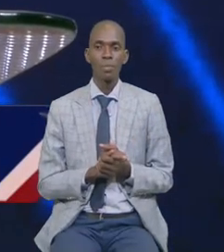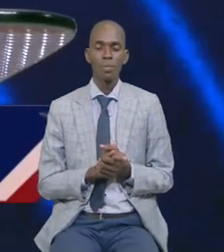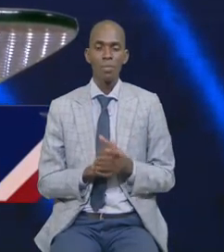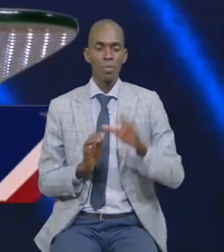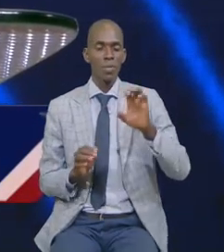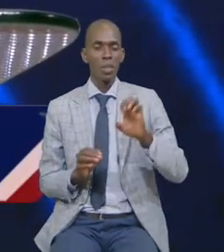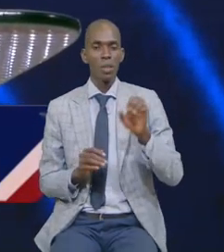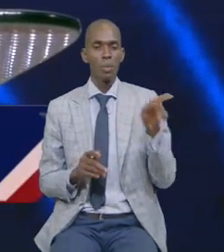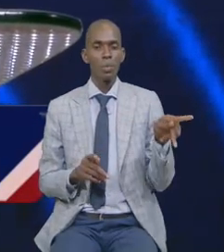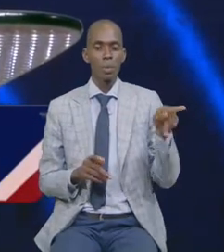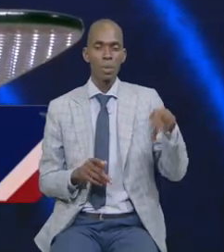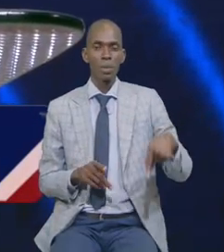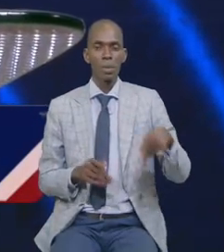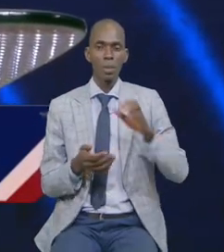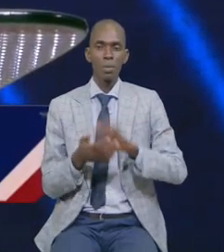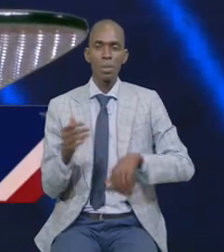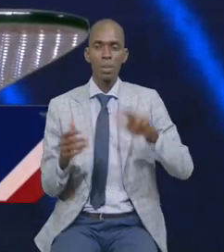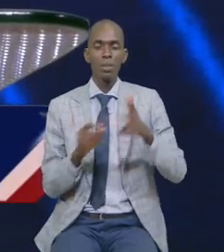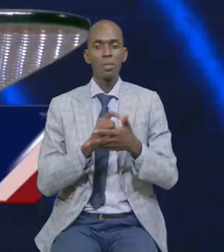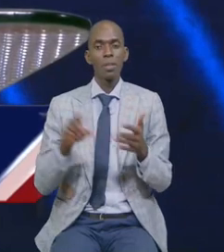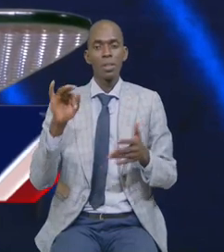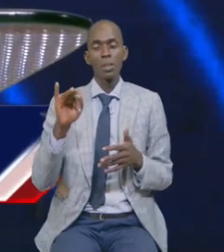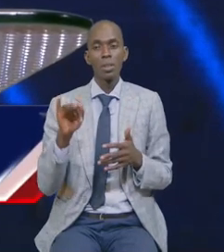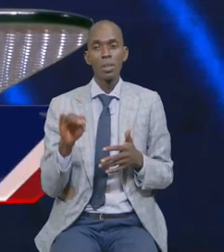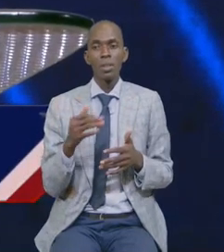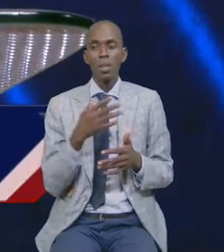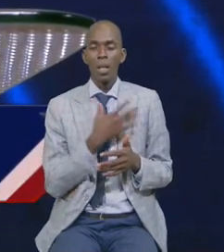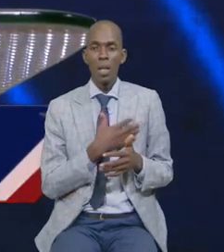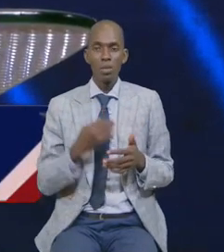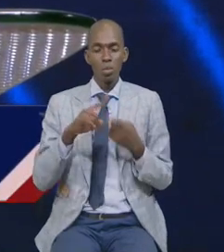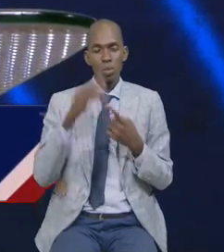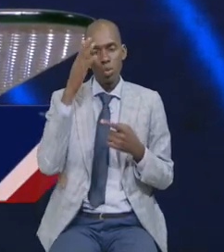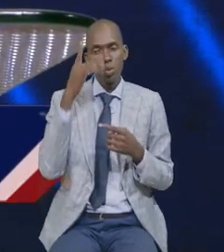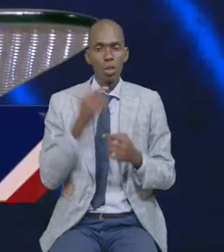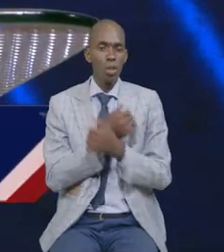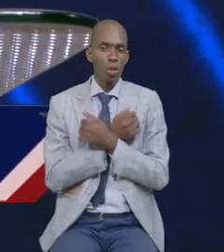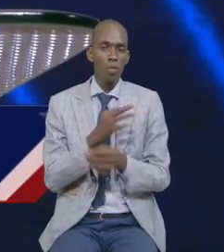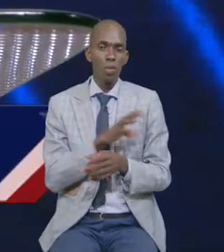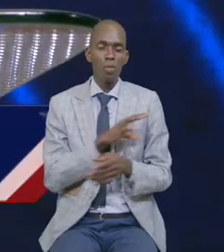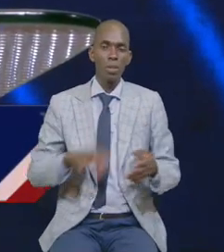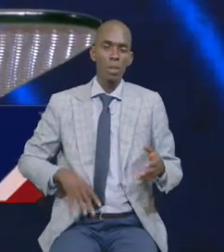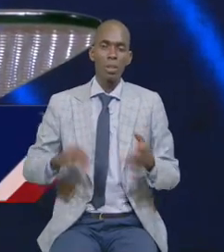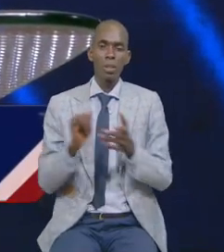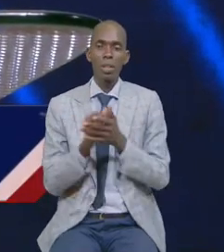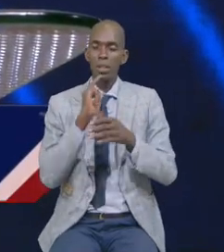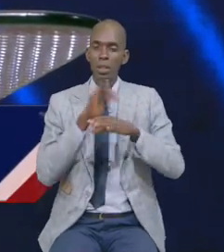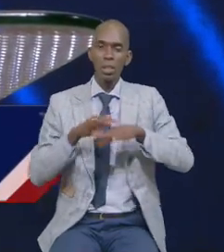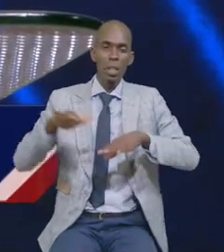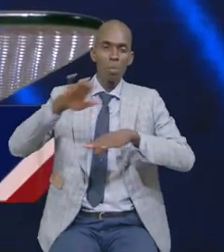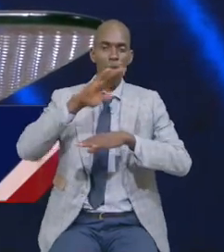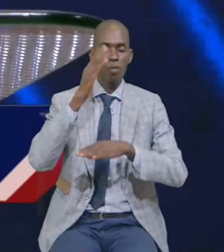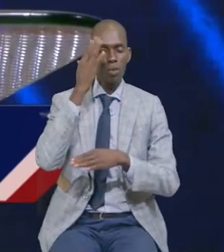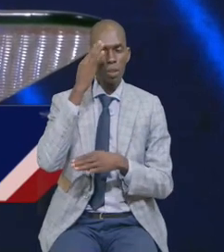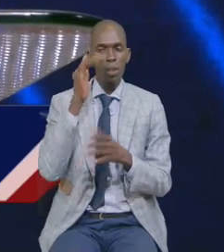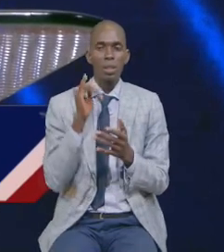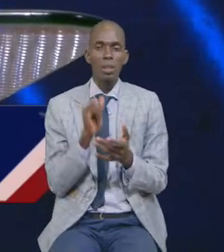Ephesians 3 19. And to know the love of Christ which passeth knowledge, that ye